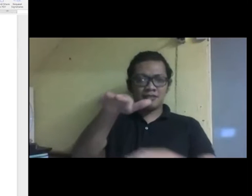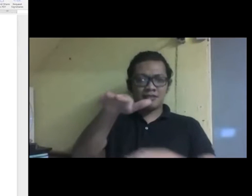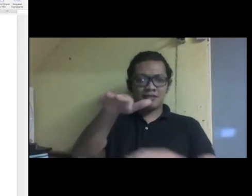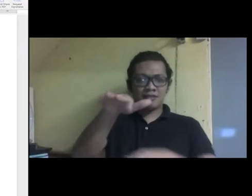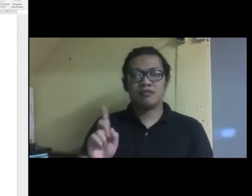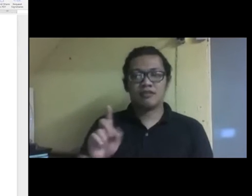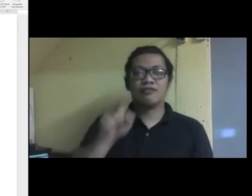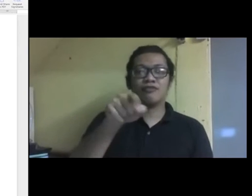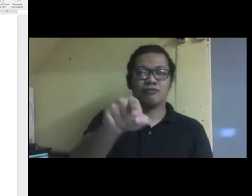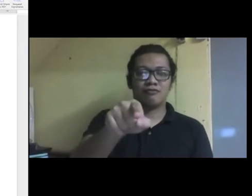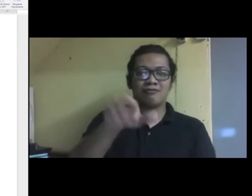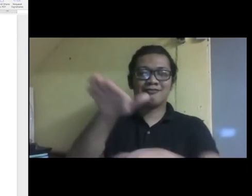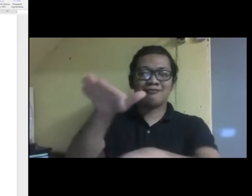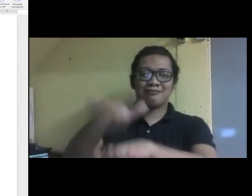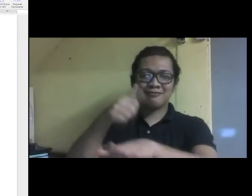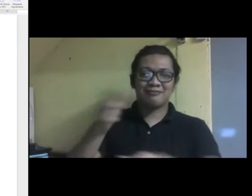So